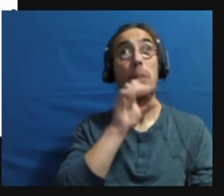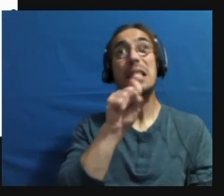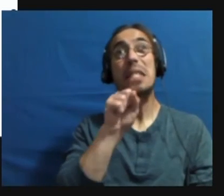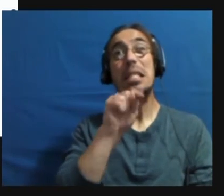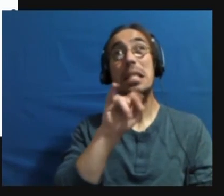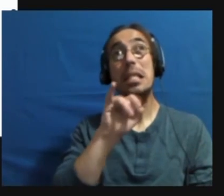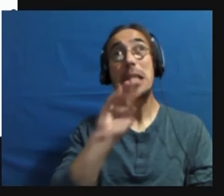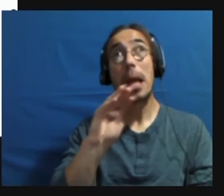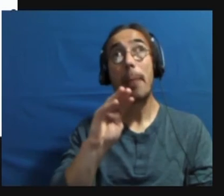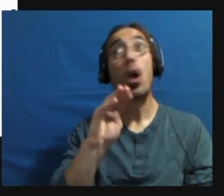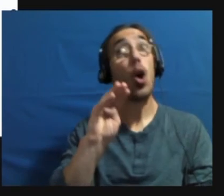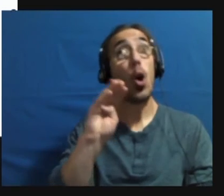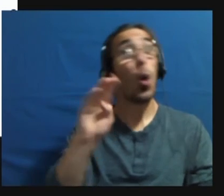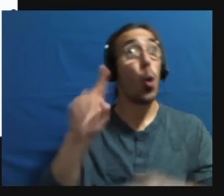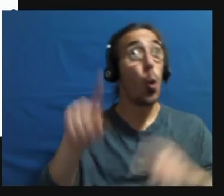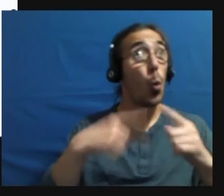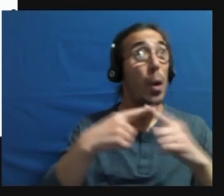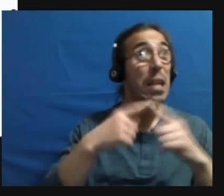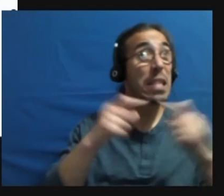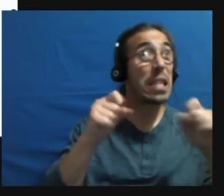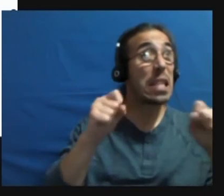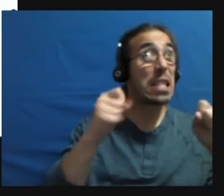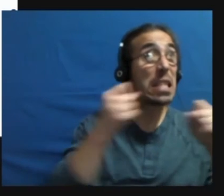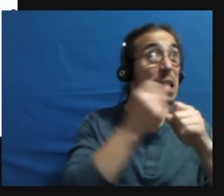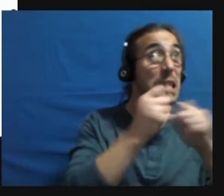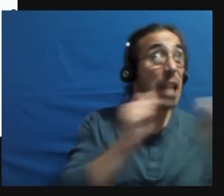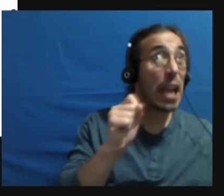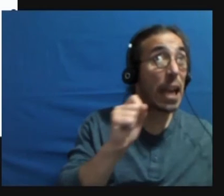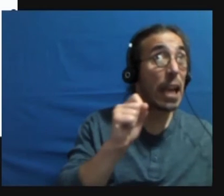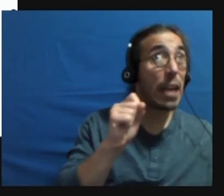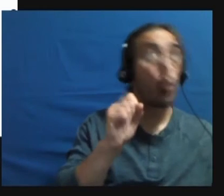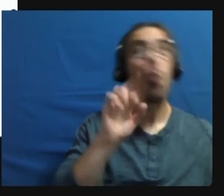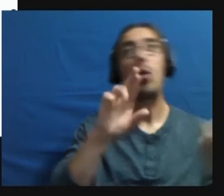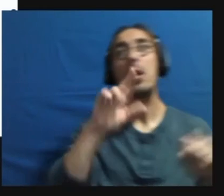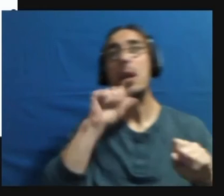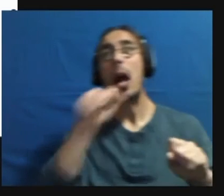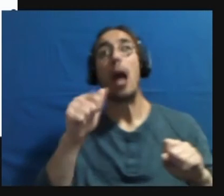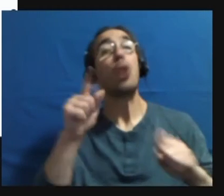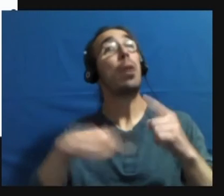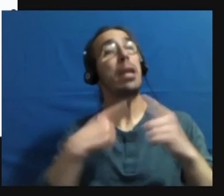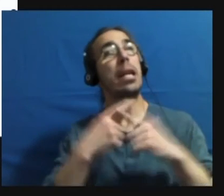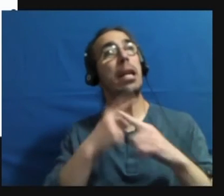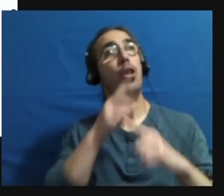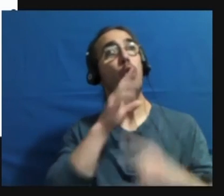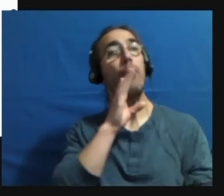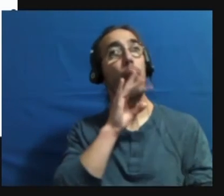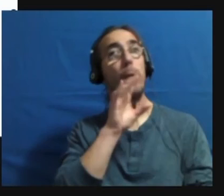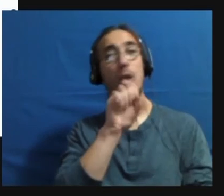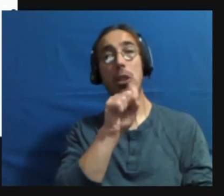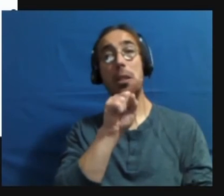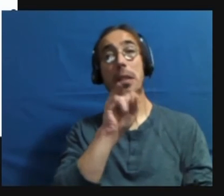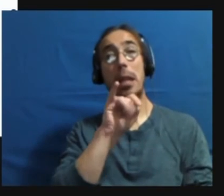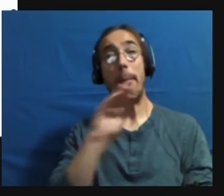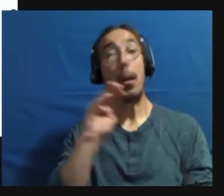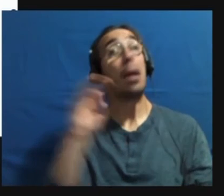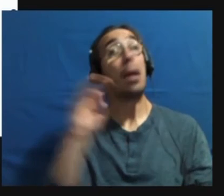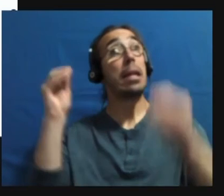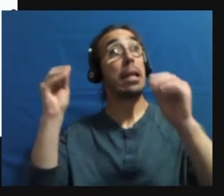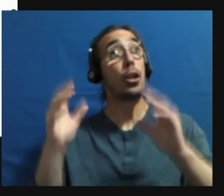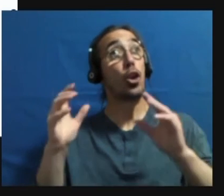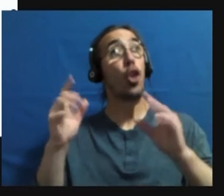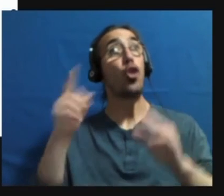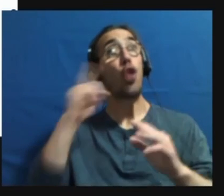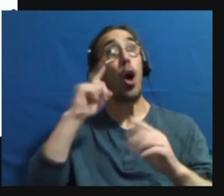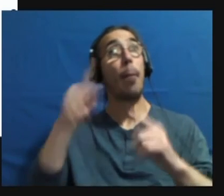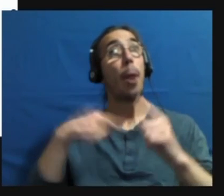actually safe or comfortable for my child to verbally stem in this room? Has the educator thought about times of day that